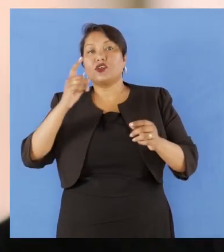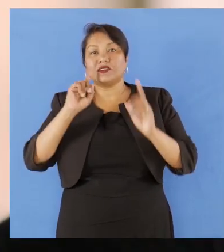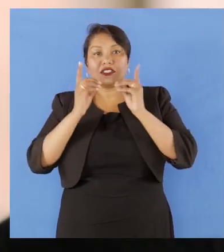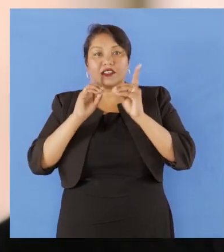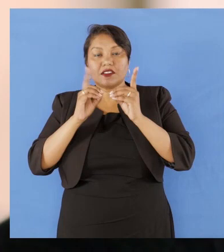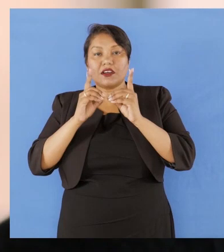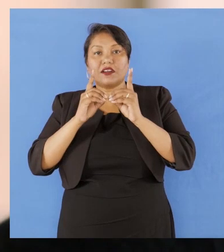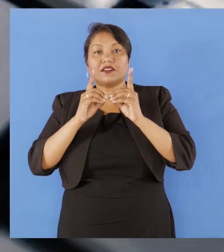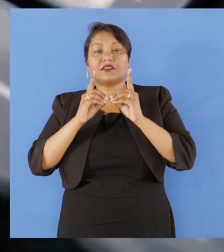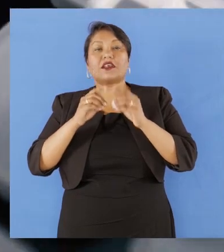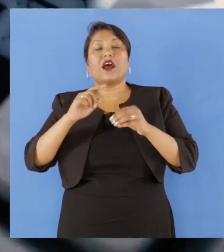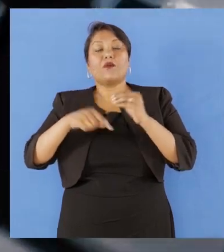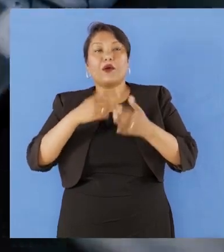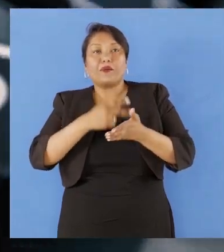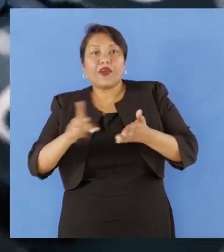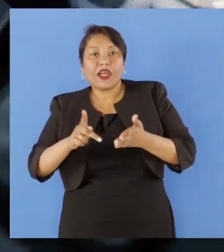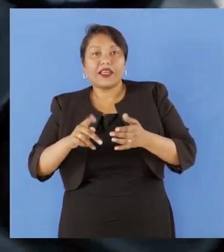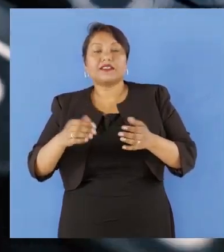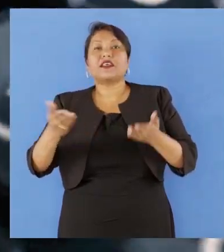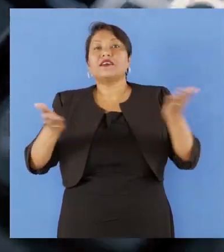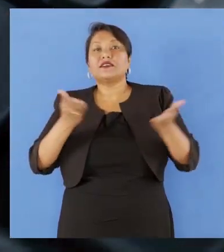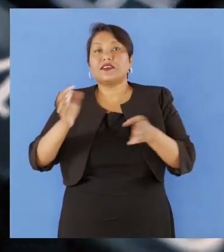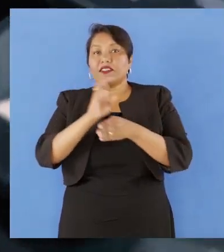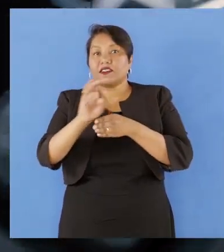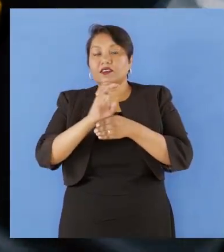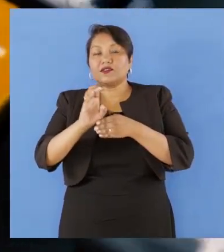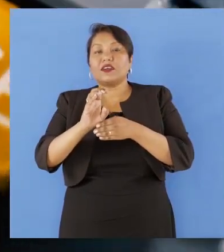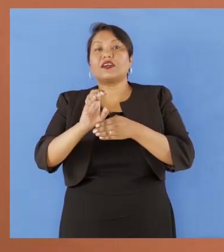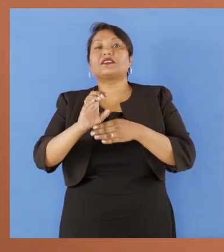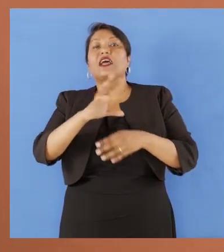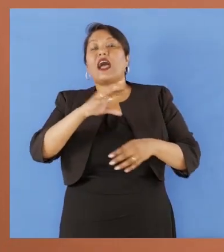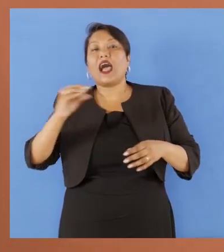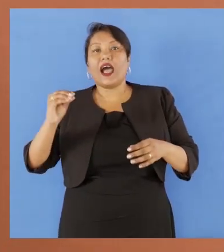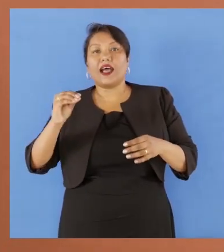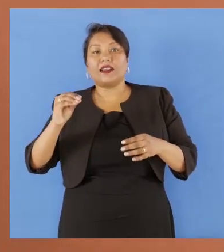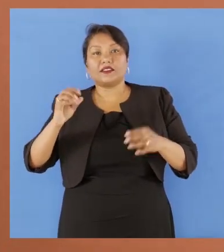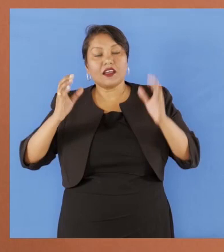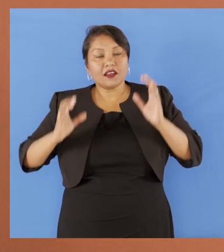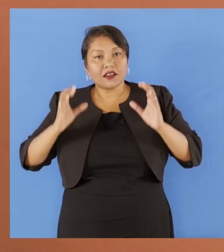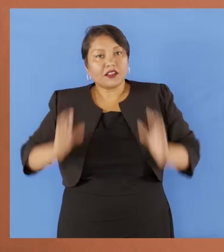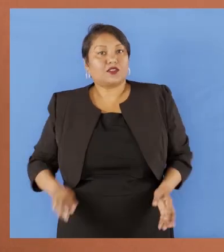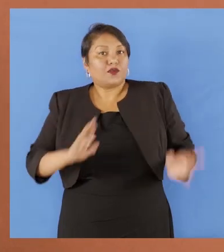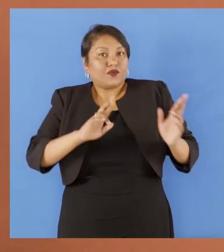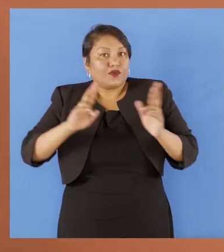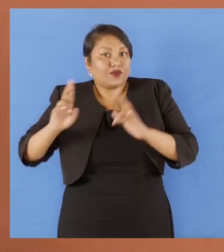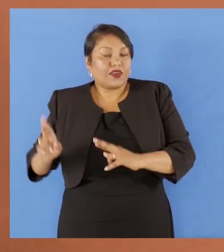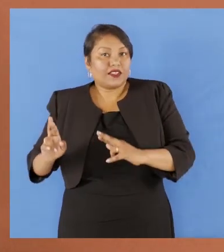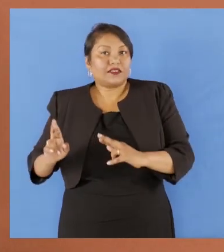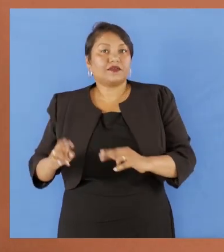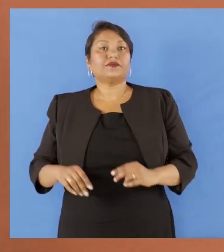services in relation to pricing, terms and conditions of service, and general consumer rights.